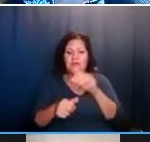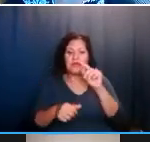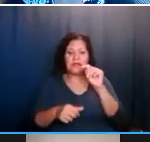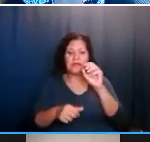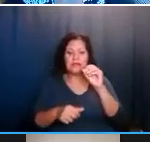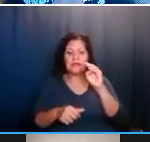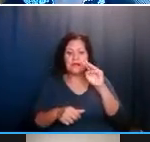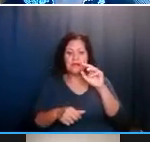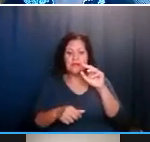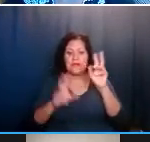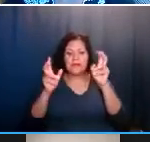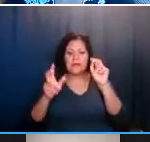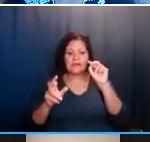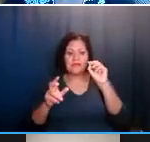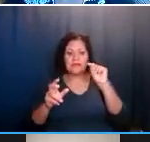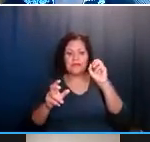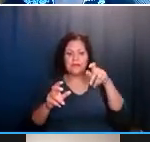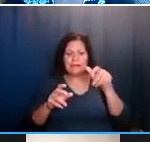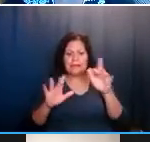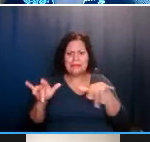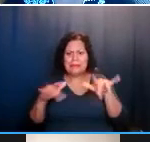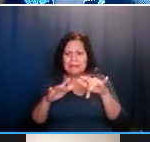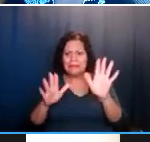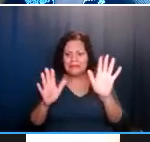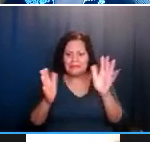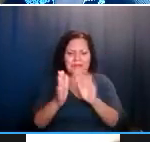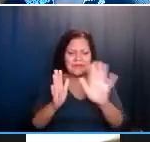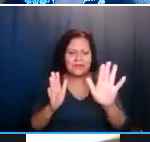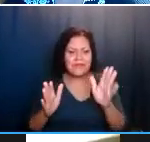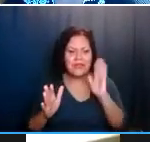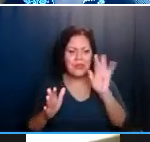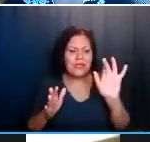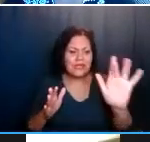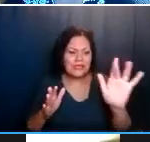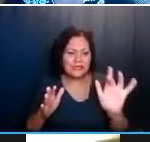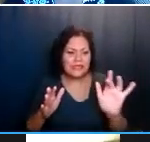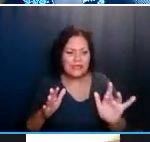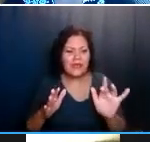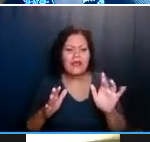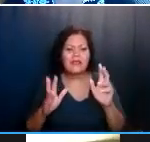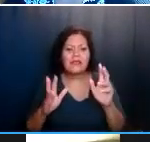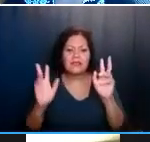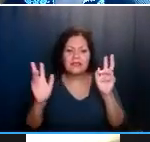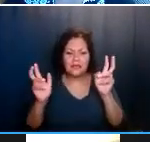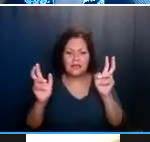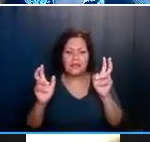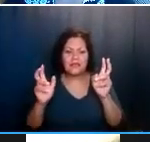again. By clicking on the topic area over here.